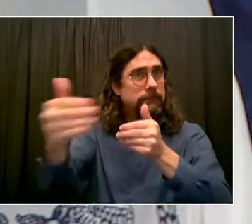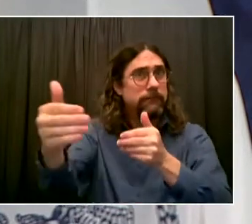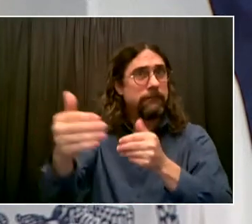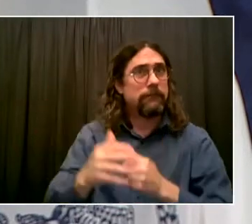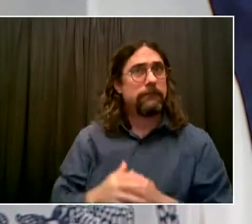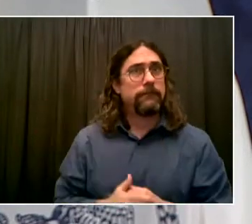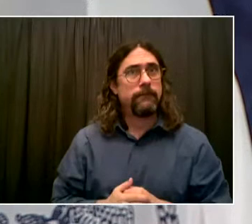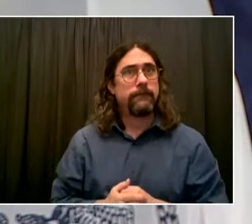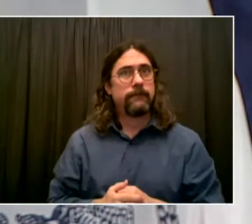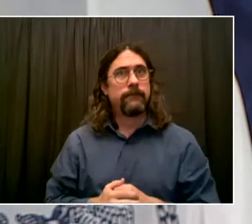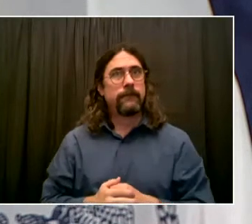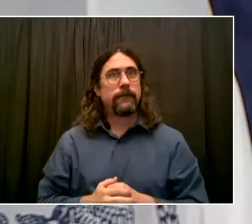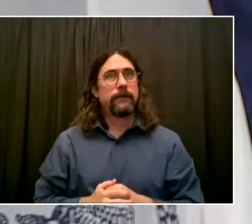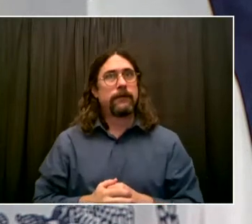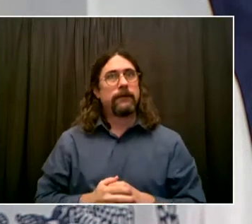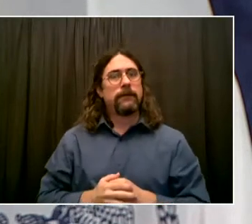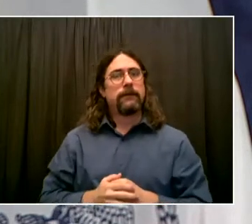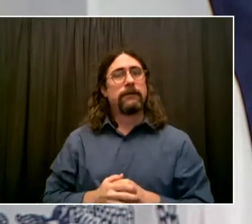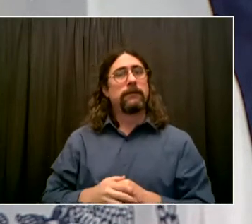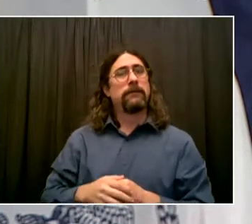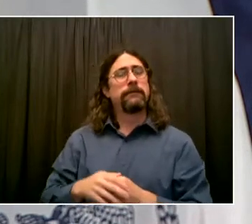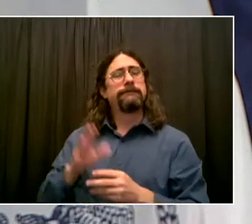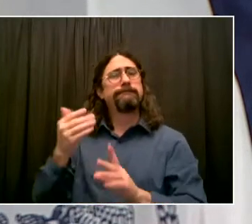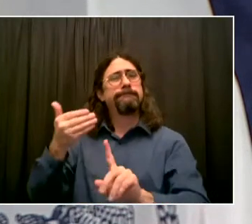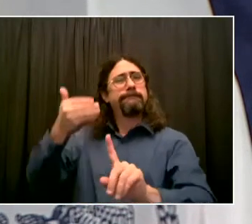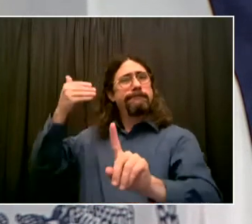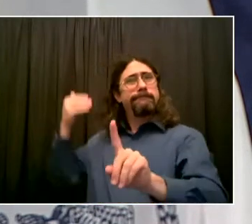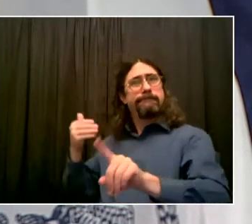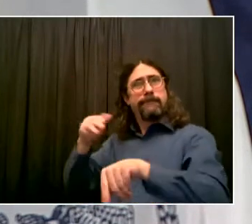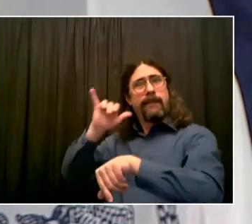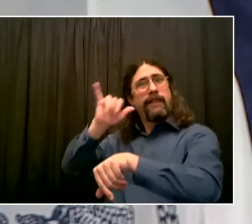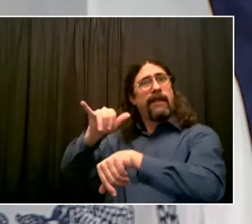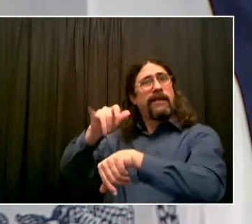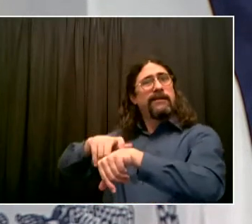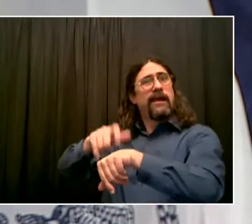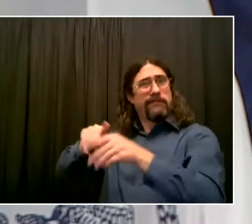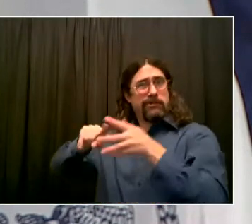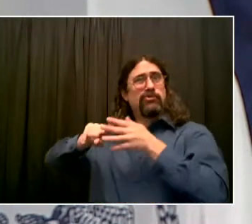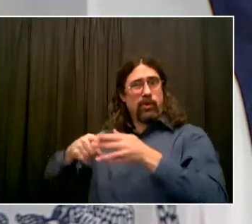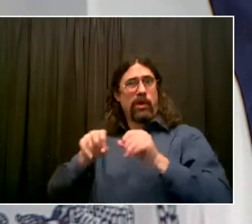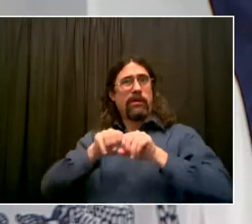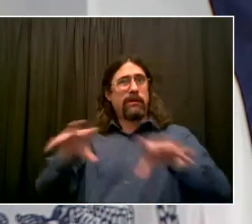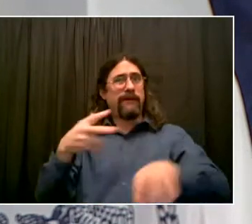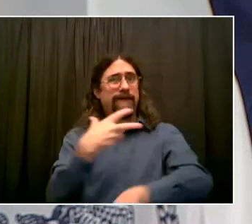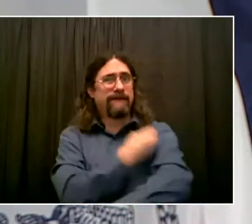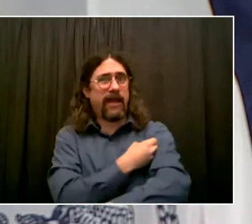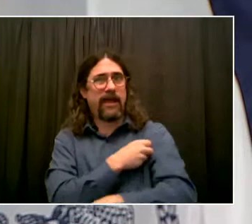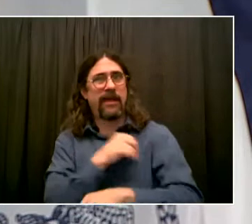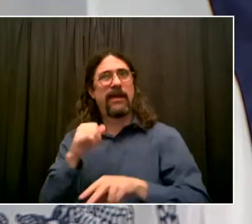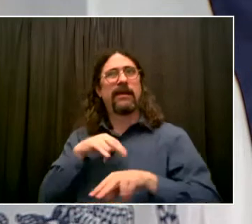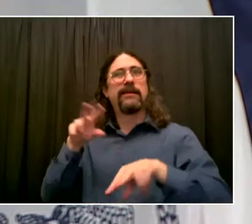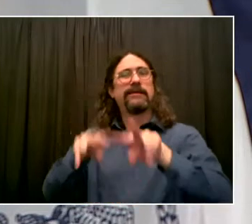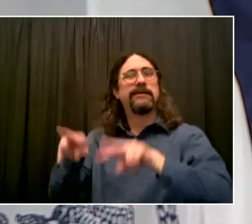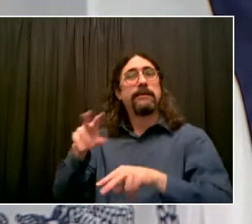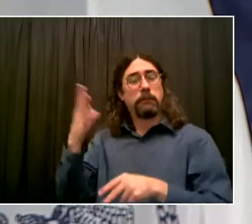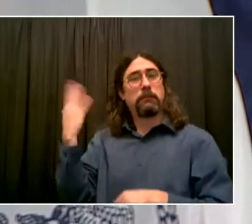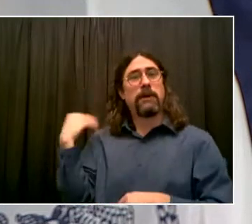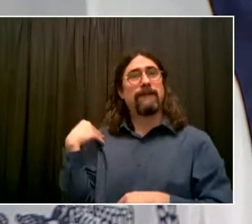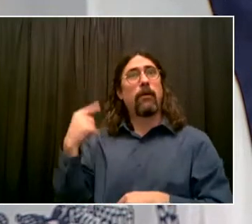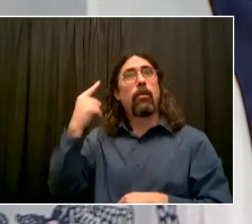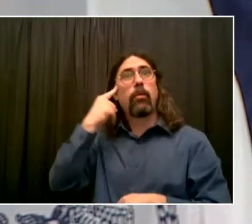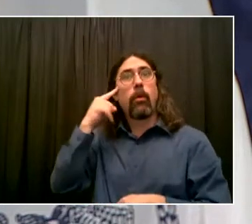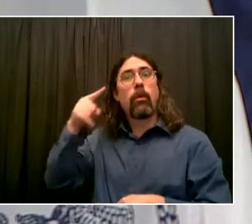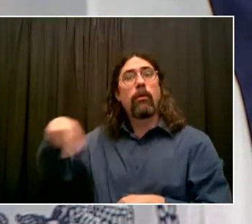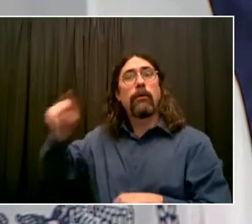the shot right now or maybe ever. But I think as we've made it more and more convenient, sort of incentivize folks more,